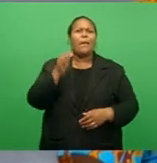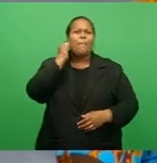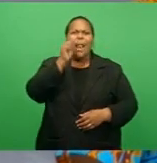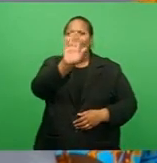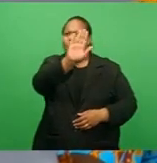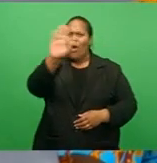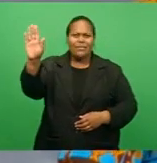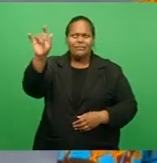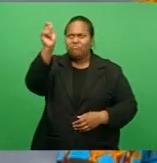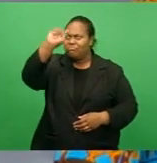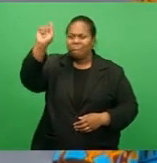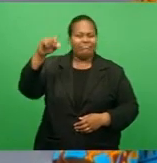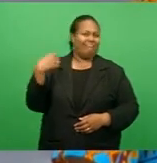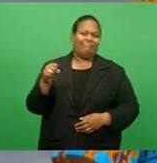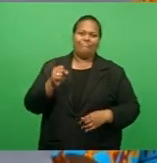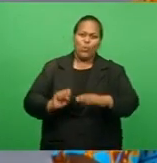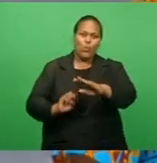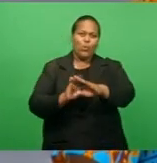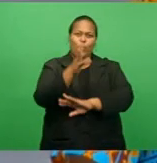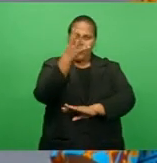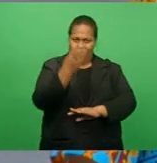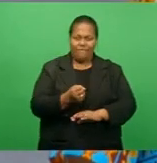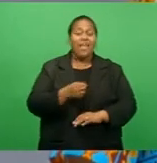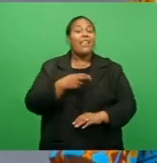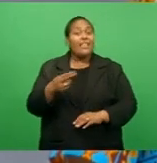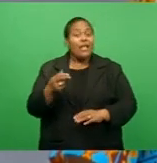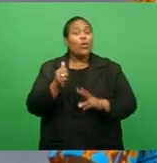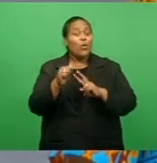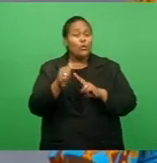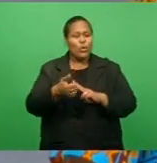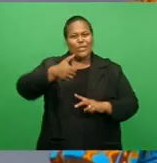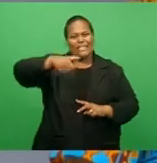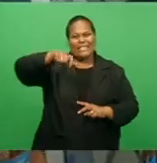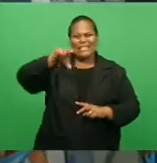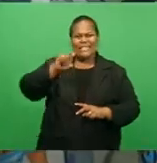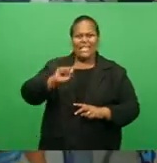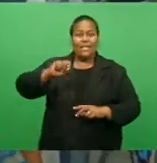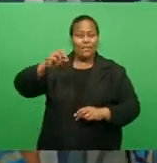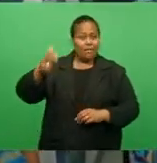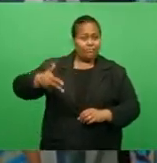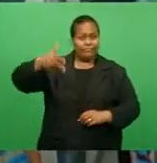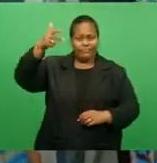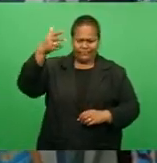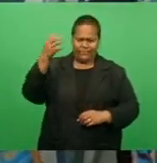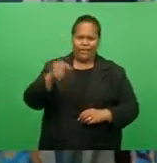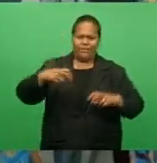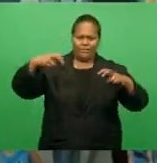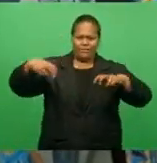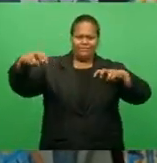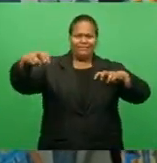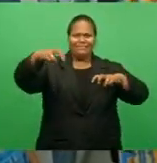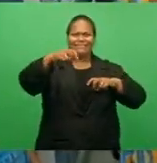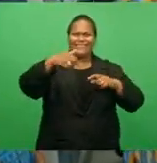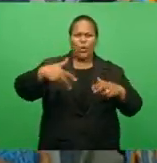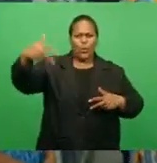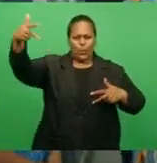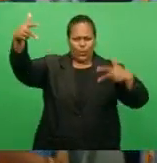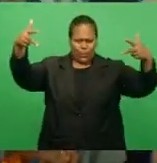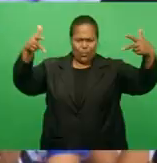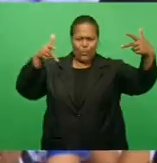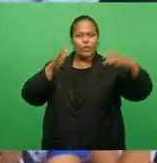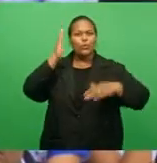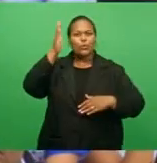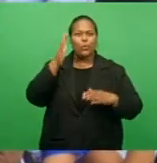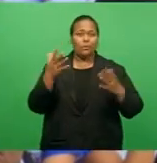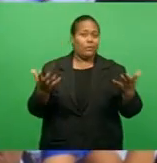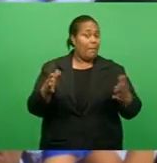this investment, 60 CCTV cameras have been installed around the school premises. Prime Minister Barenge Bainimarama says the